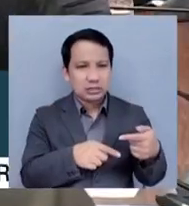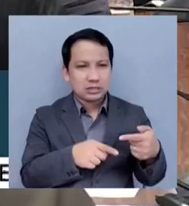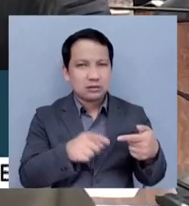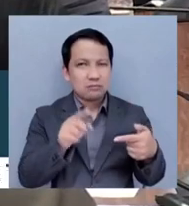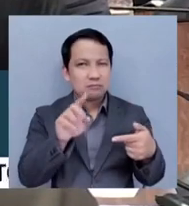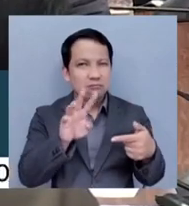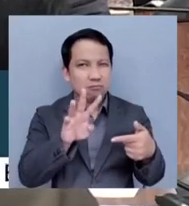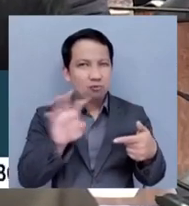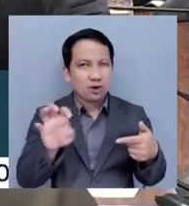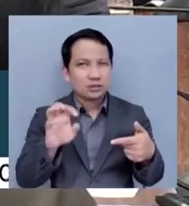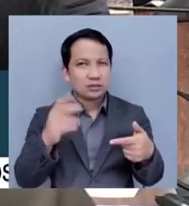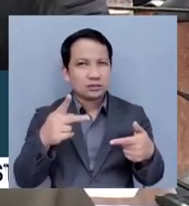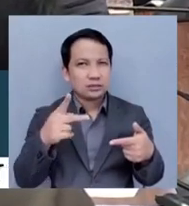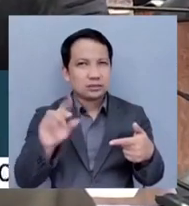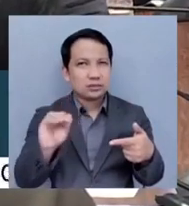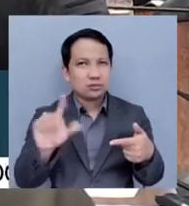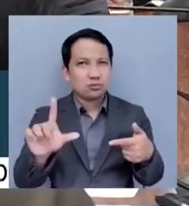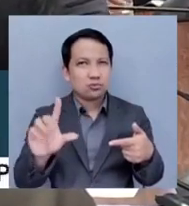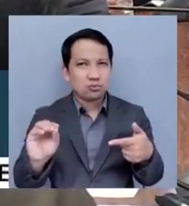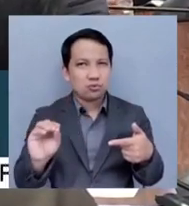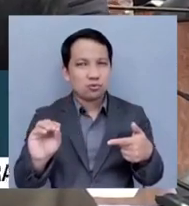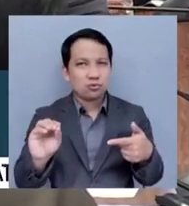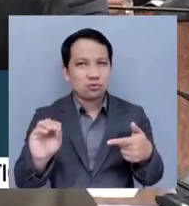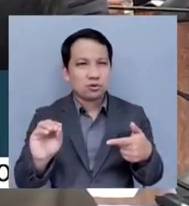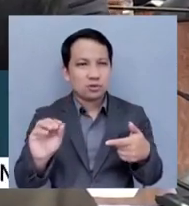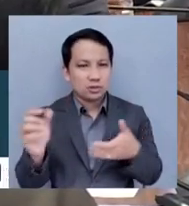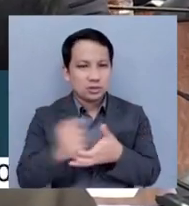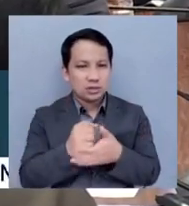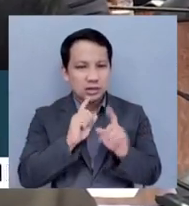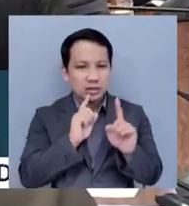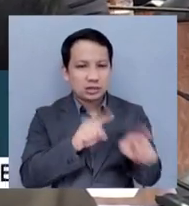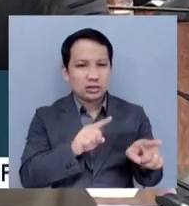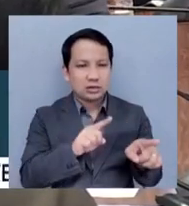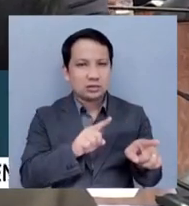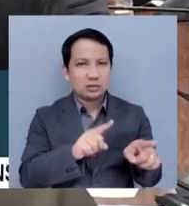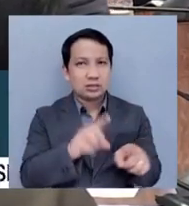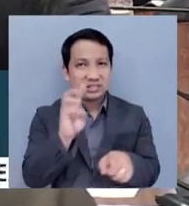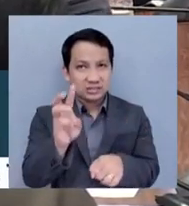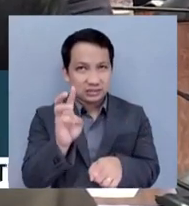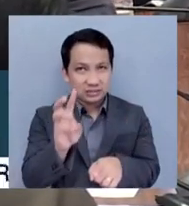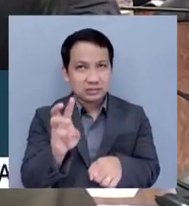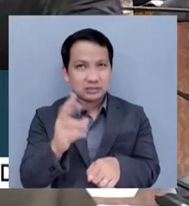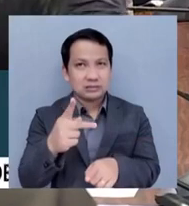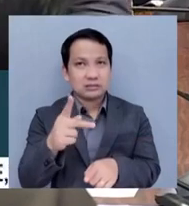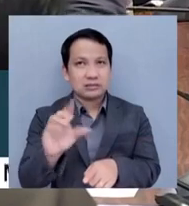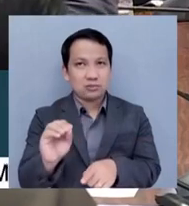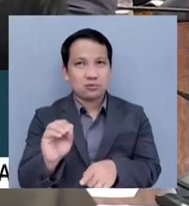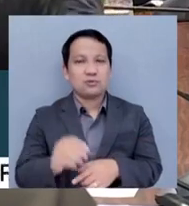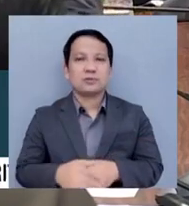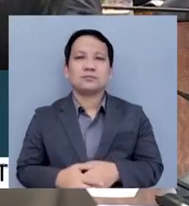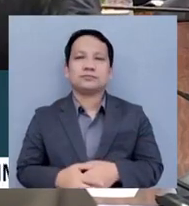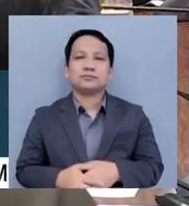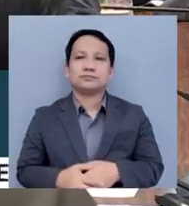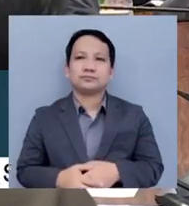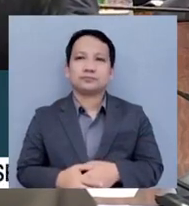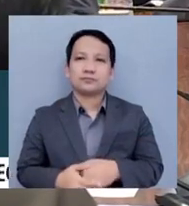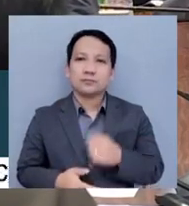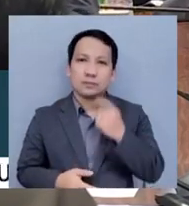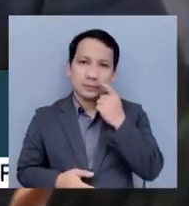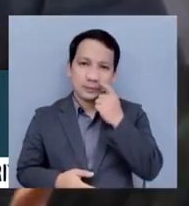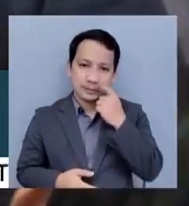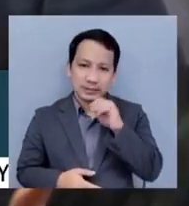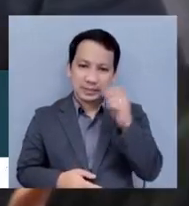400 kilograms ang nahuli, ang i-re-report mo, 60 kilograms. Okay. Yun, ganun